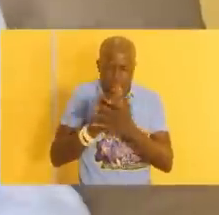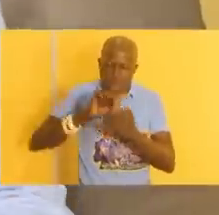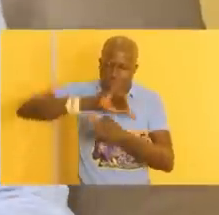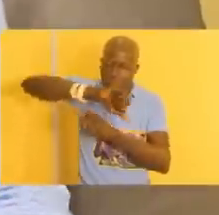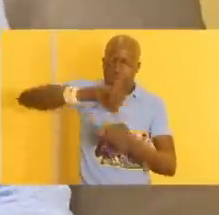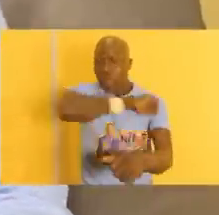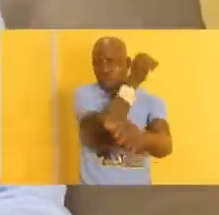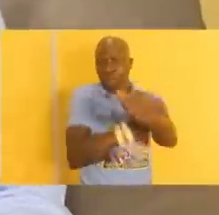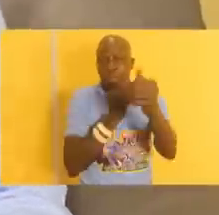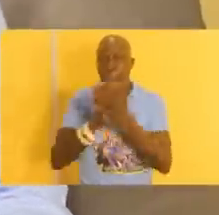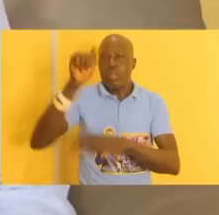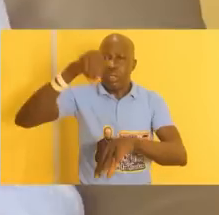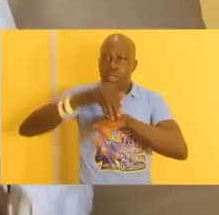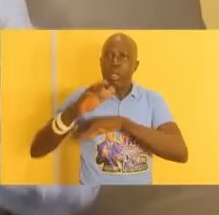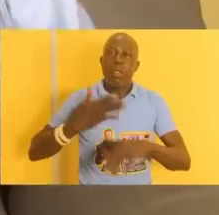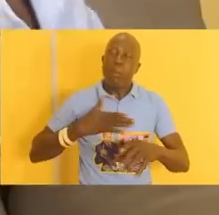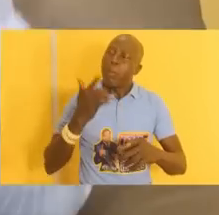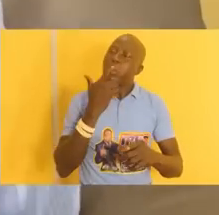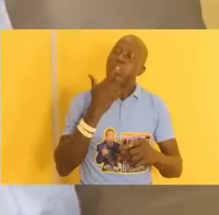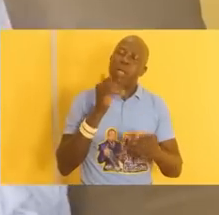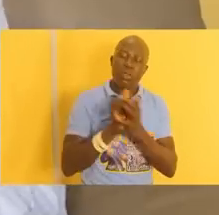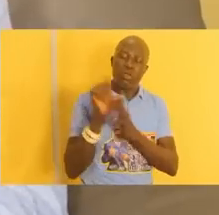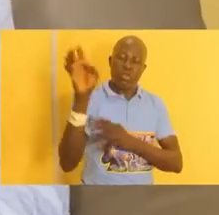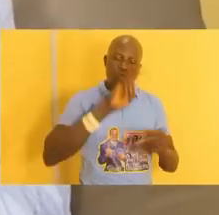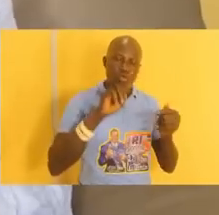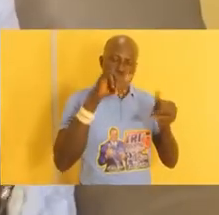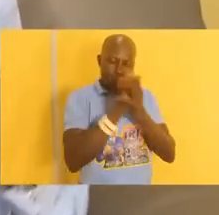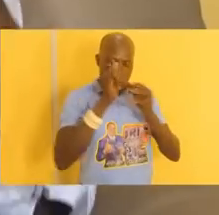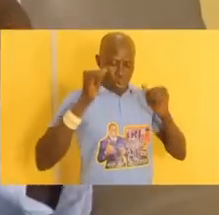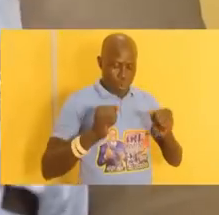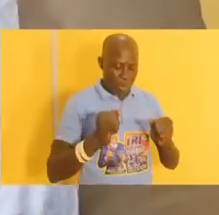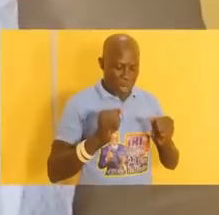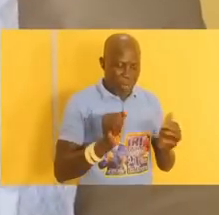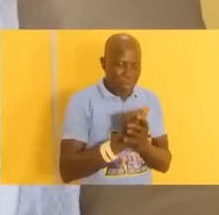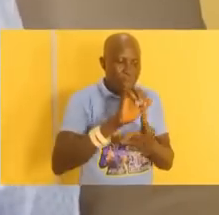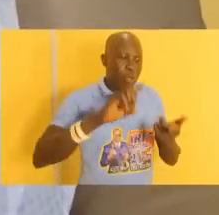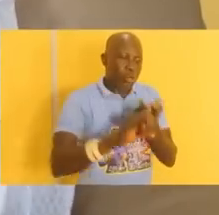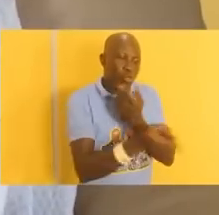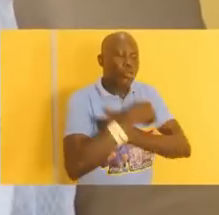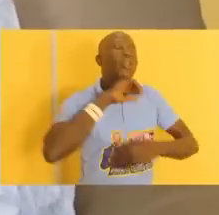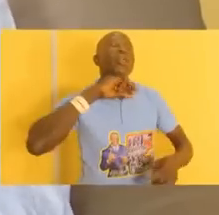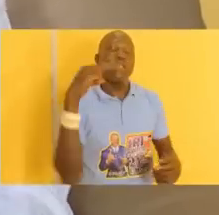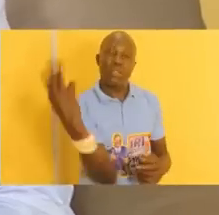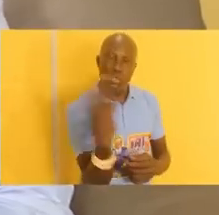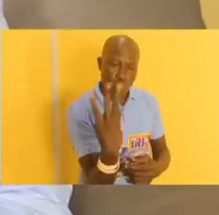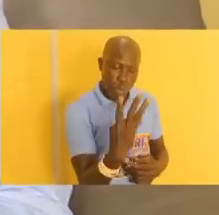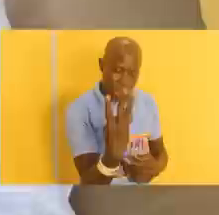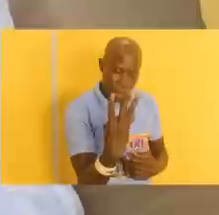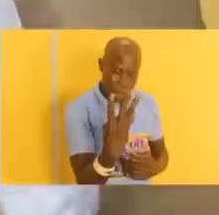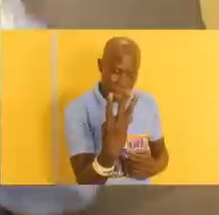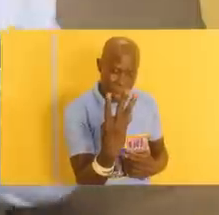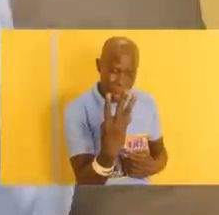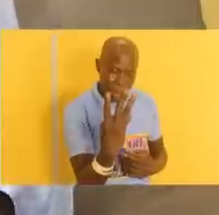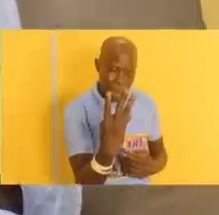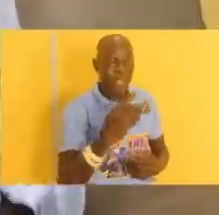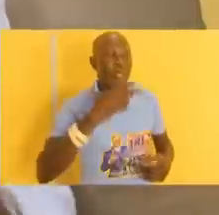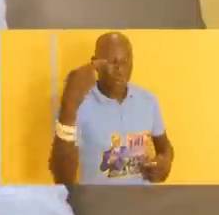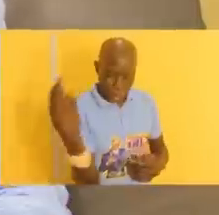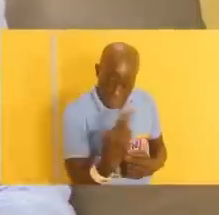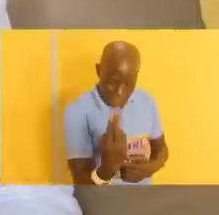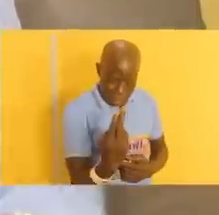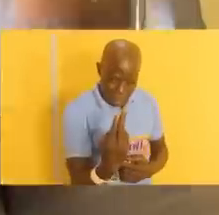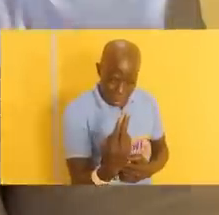jade. Because authority will be released from my mouth. You dey say she agbara. And it will work powerfully. Sorry, ayajo oni Wednesday. Today, Wednesday.